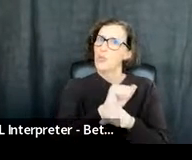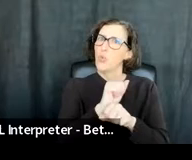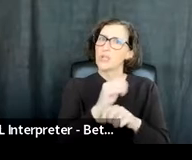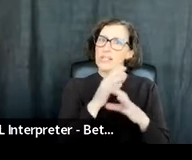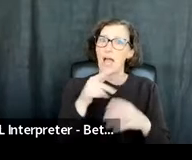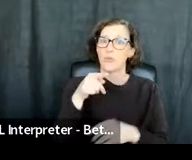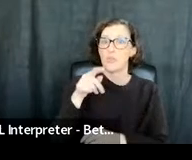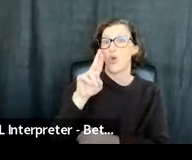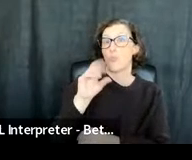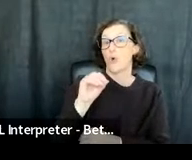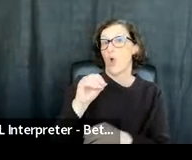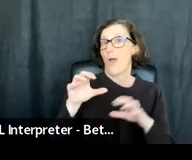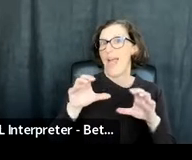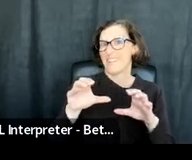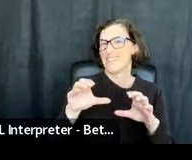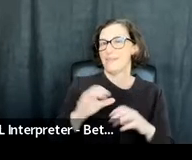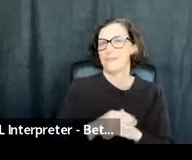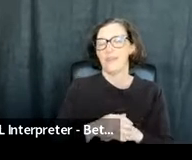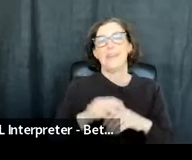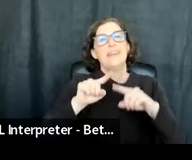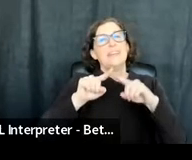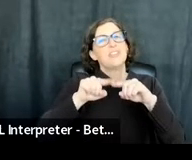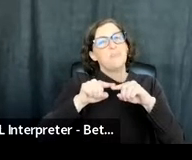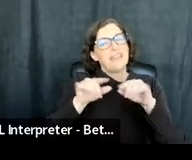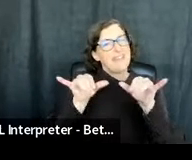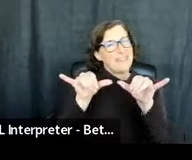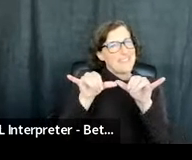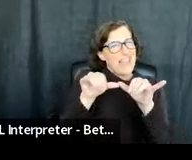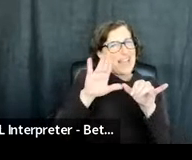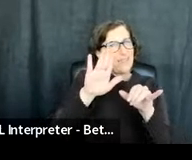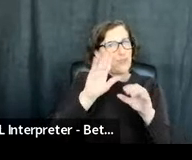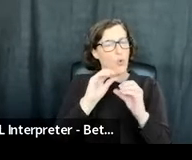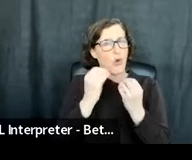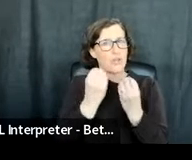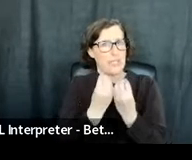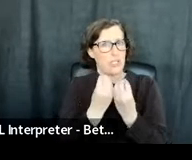proactive. So depending on the size of your organization